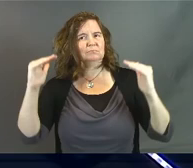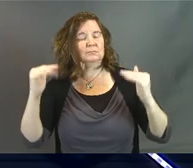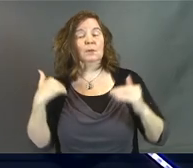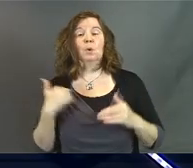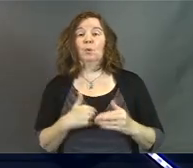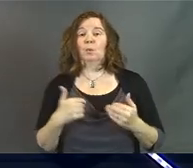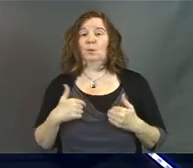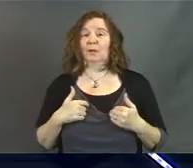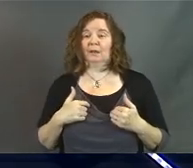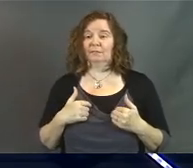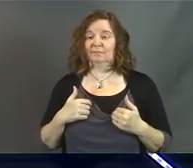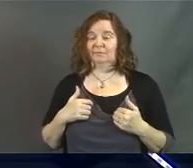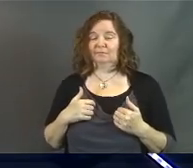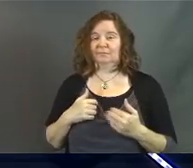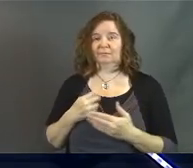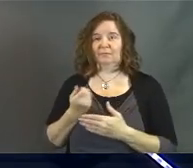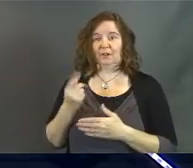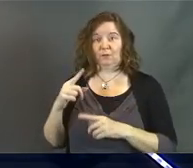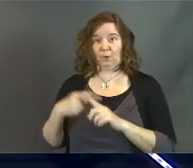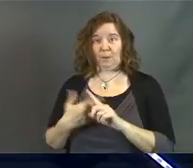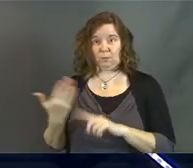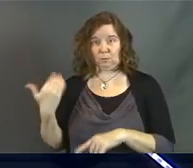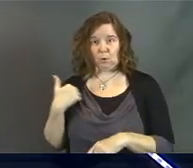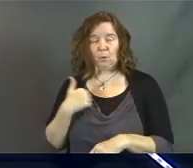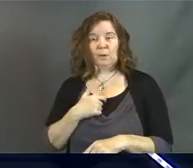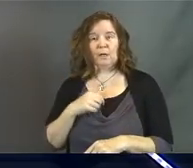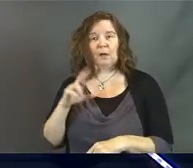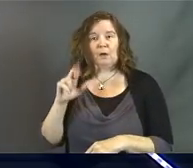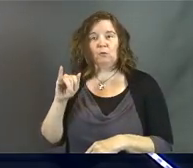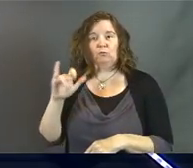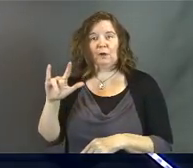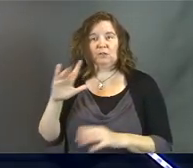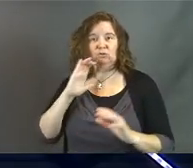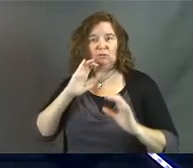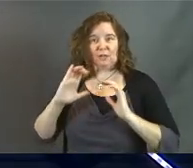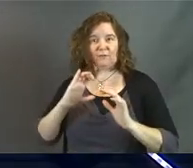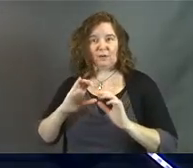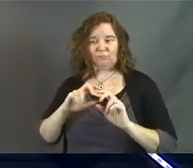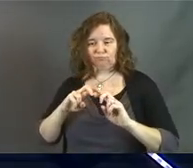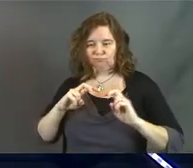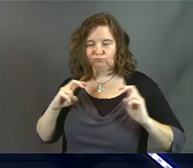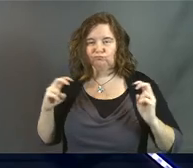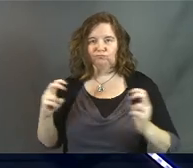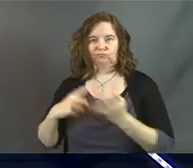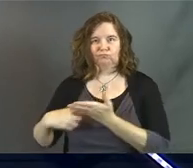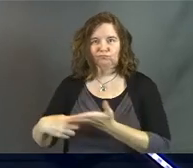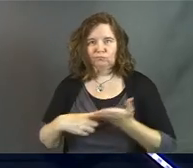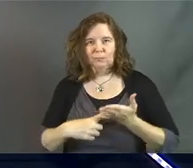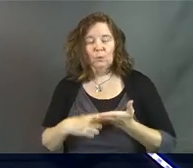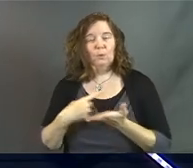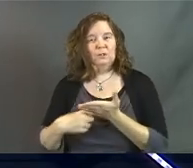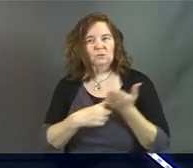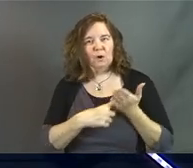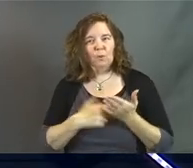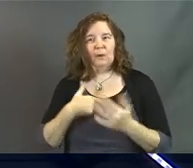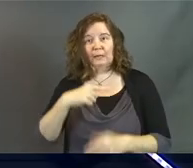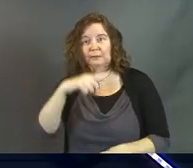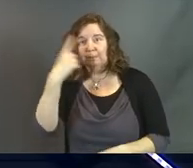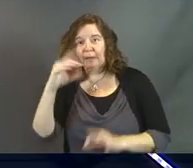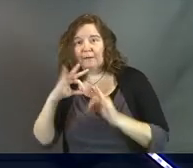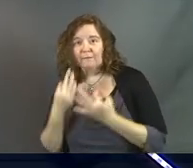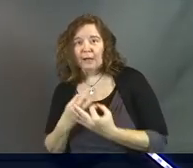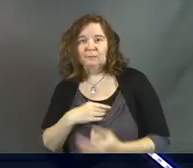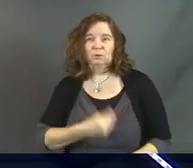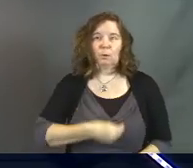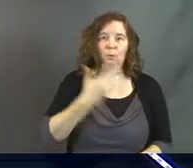So we had a racial conversation a few months ago here at this church. It was on a Friday night. We've talked about it before. We brought a lot of black families and